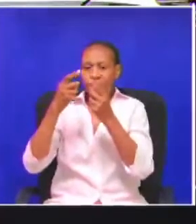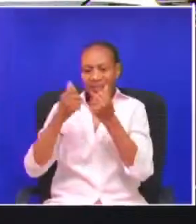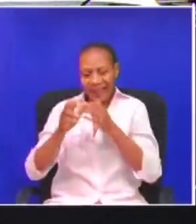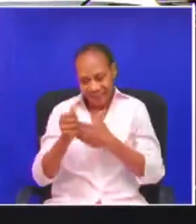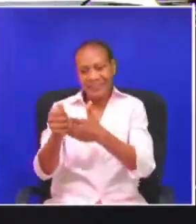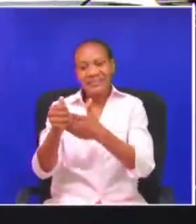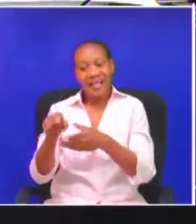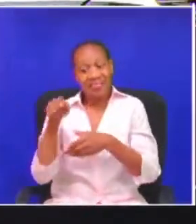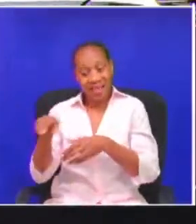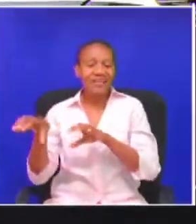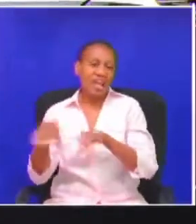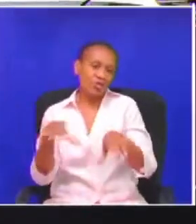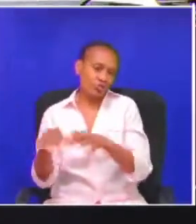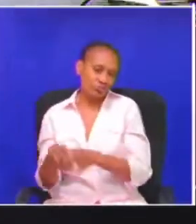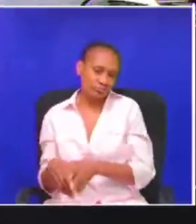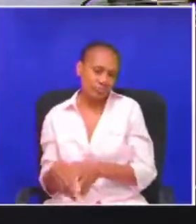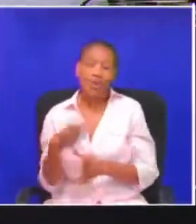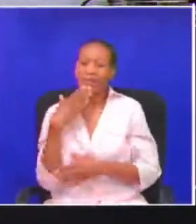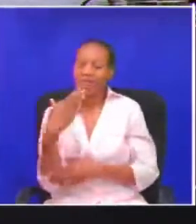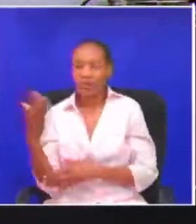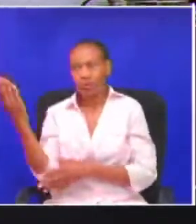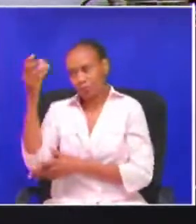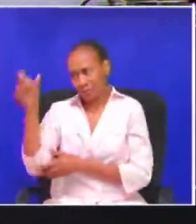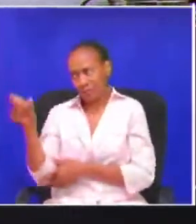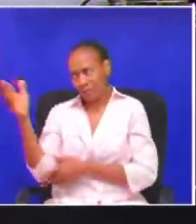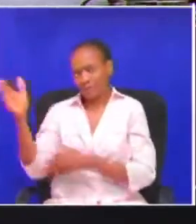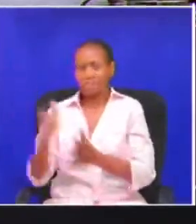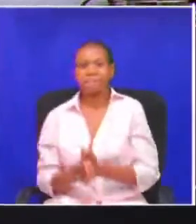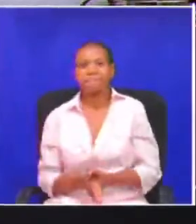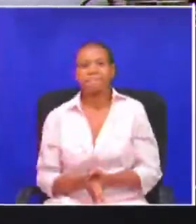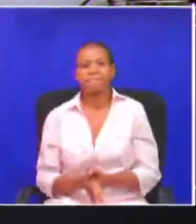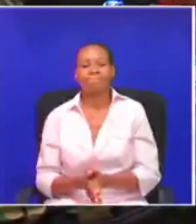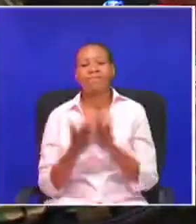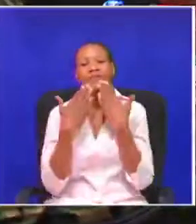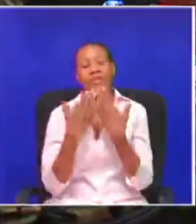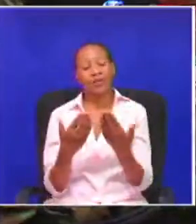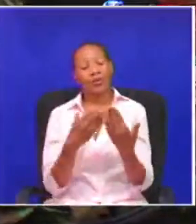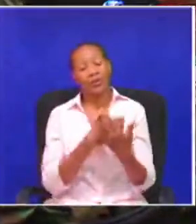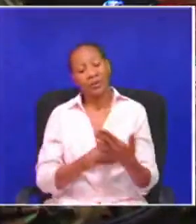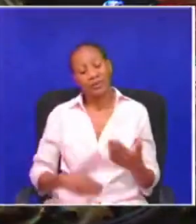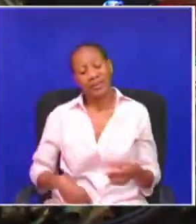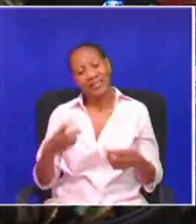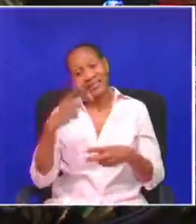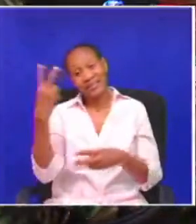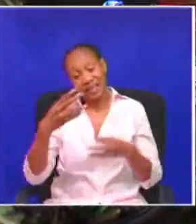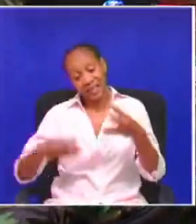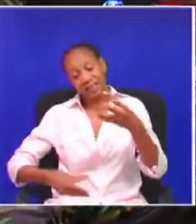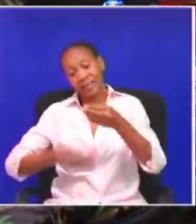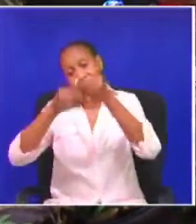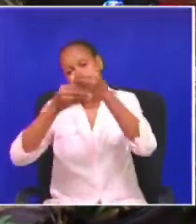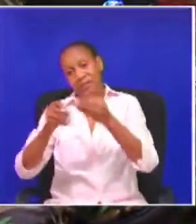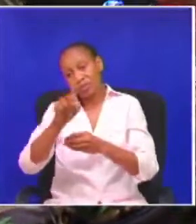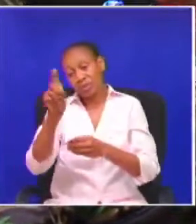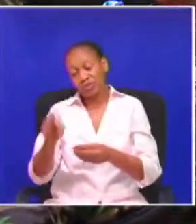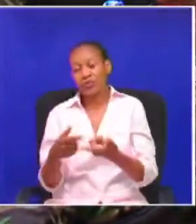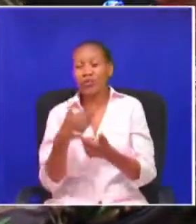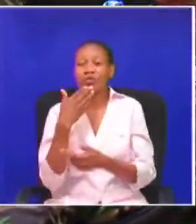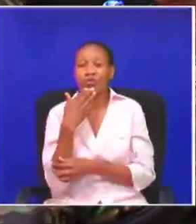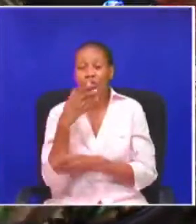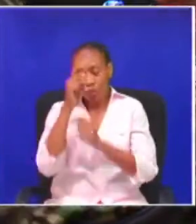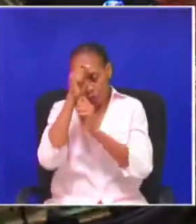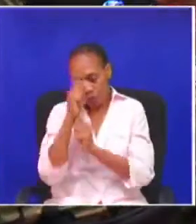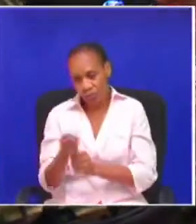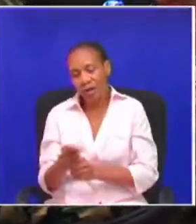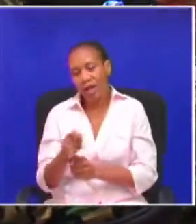taken. Thank you, Honorable Speaker. Thank you, Mr. President. The second supplementary question will be asked by